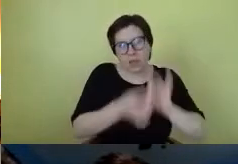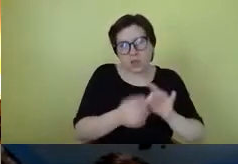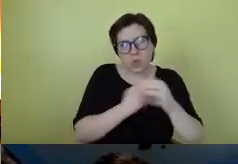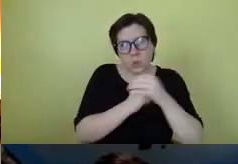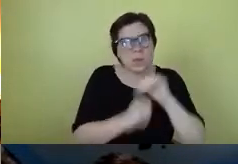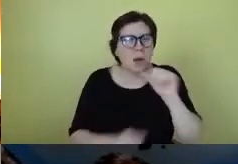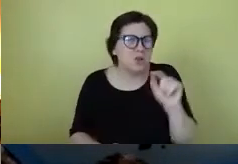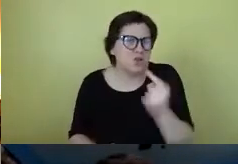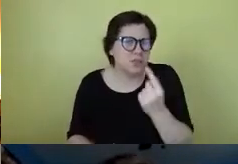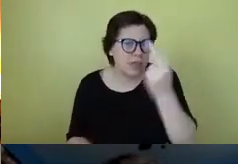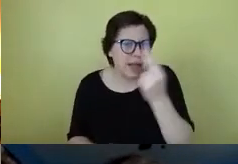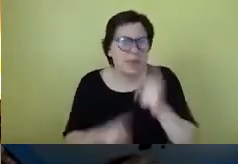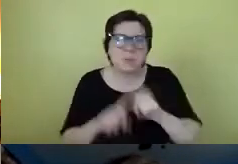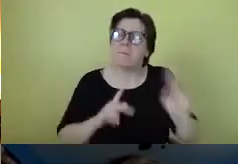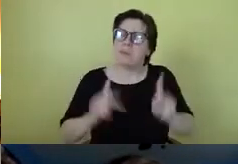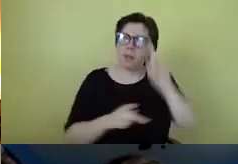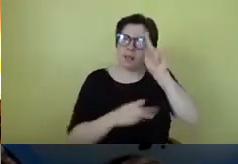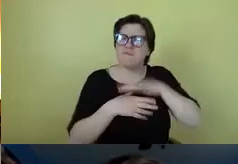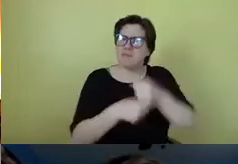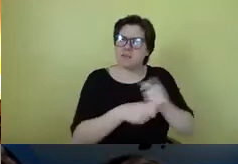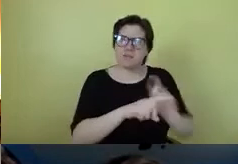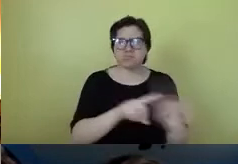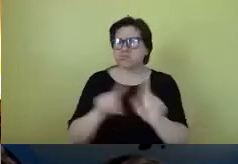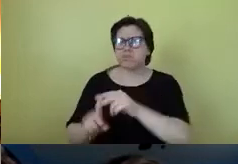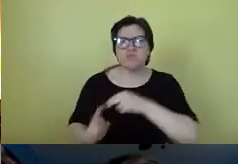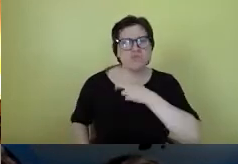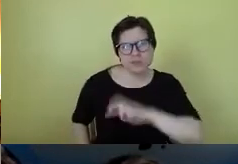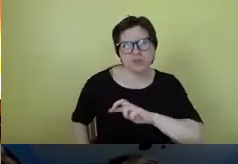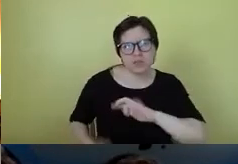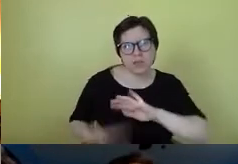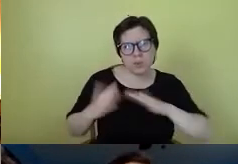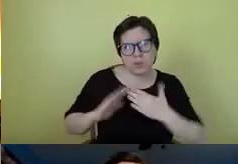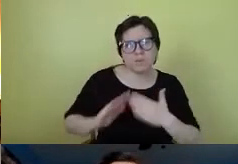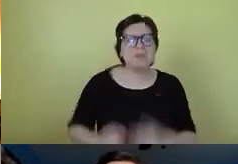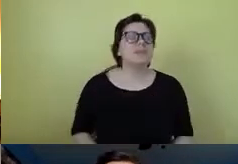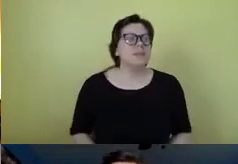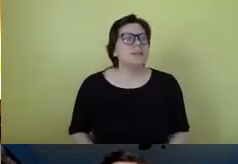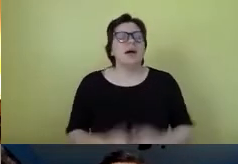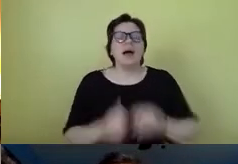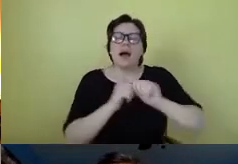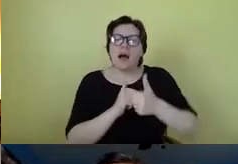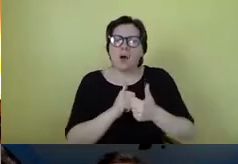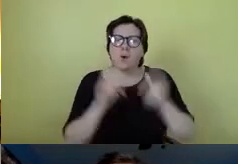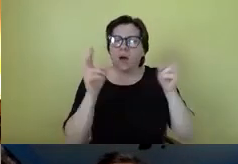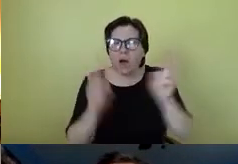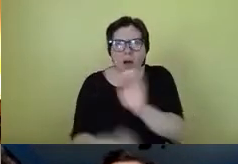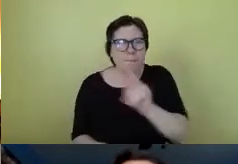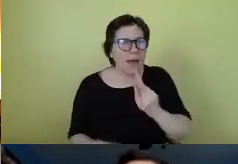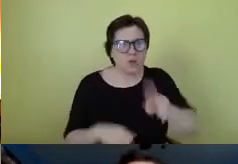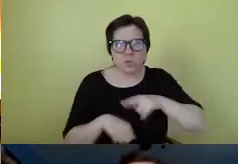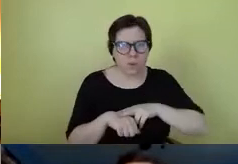but people of faith, whatever religious community. How do we get back to normal? And it's going to